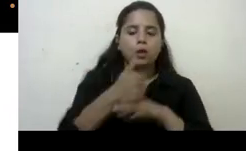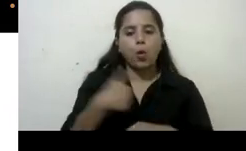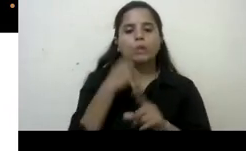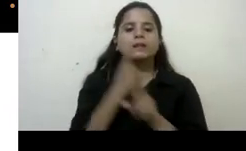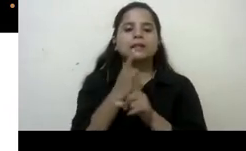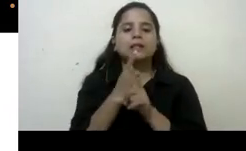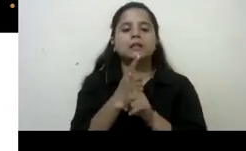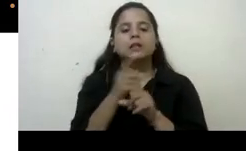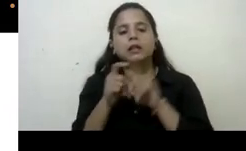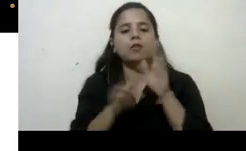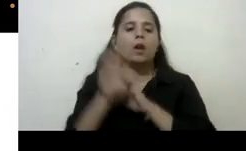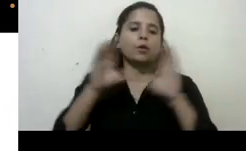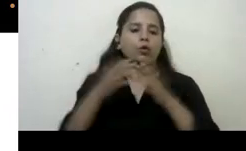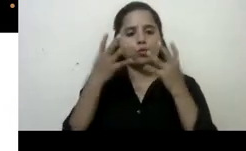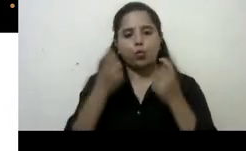development group.